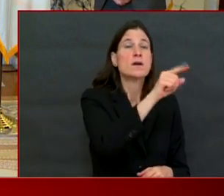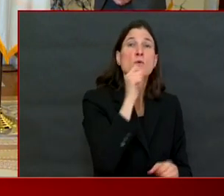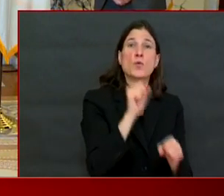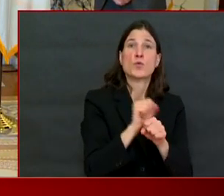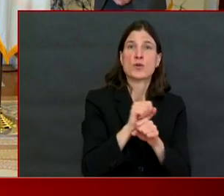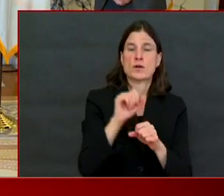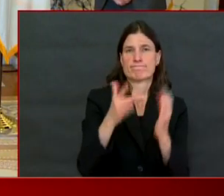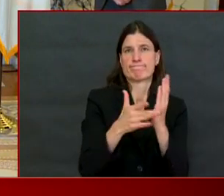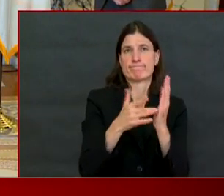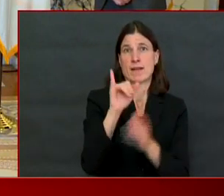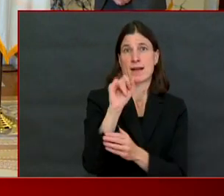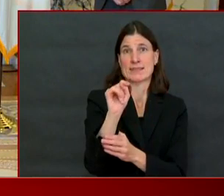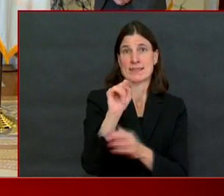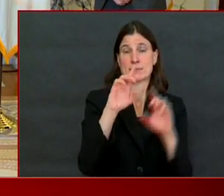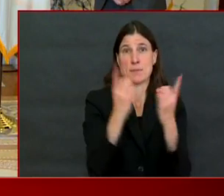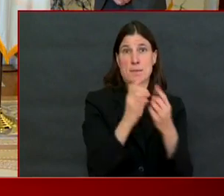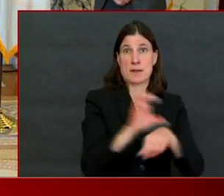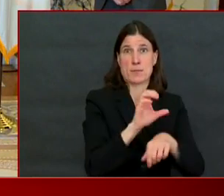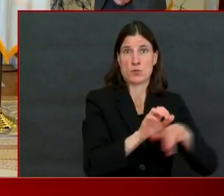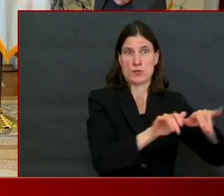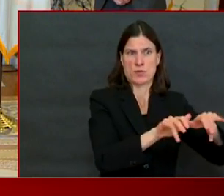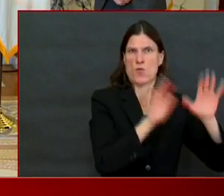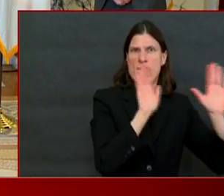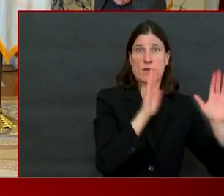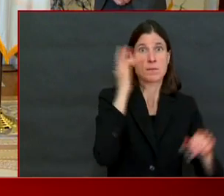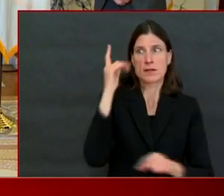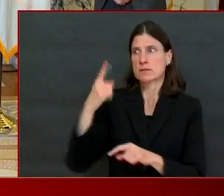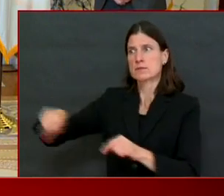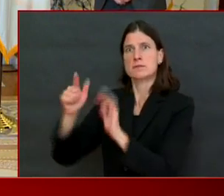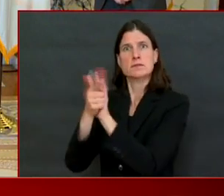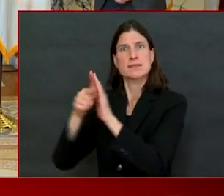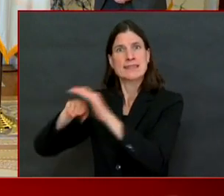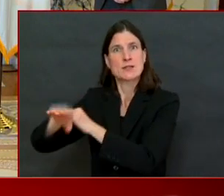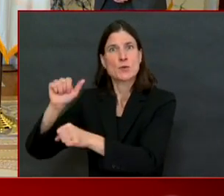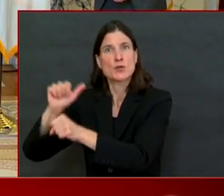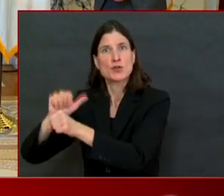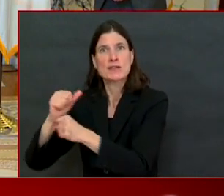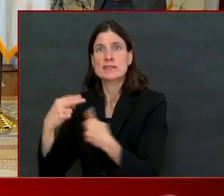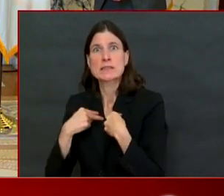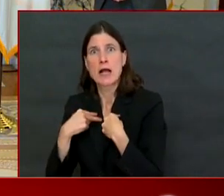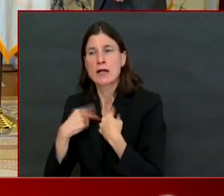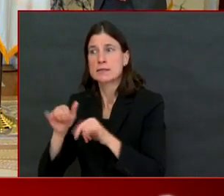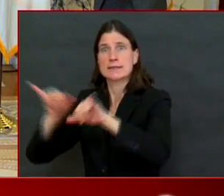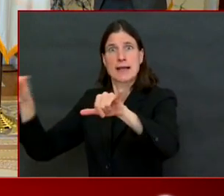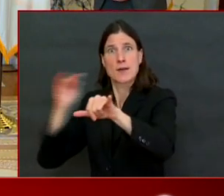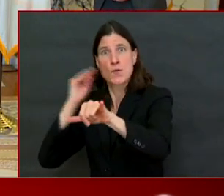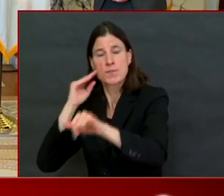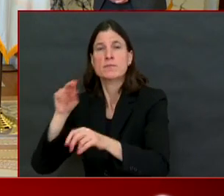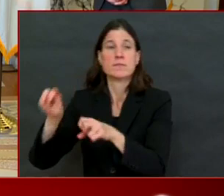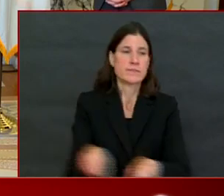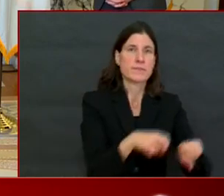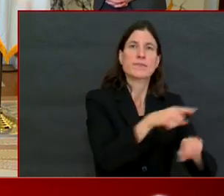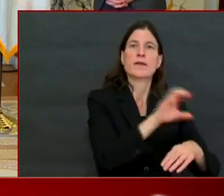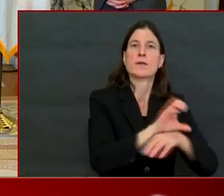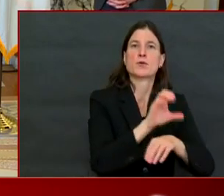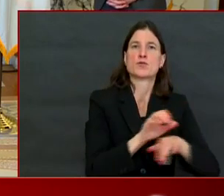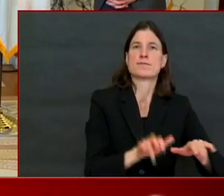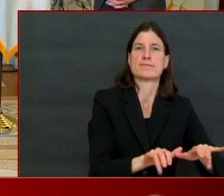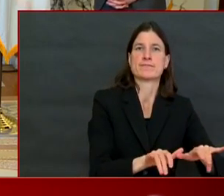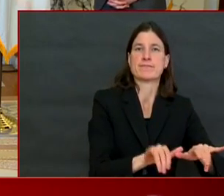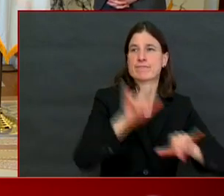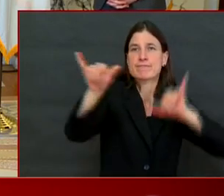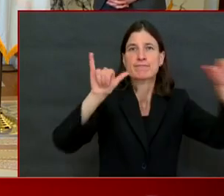done an amazing job to ensure that people are able to continue working remotely and even